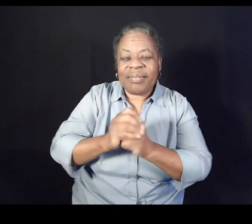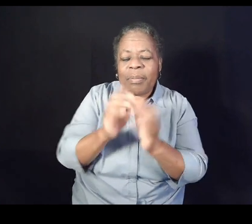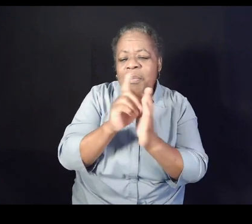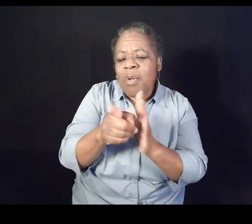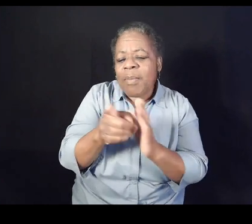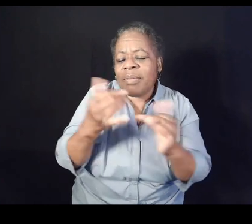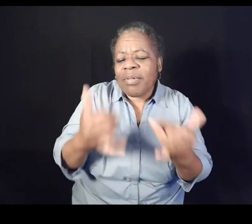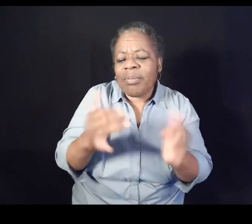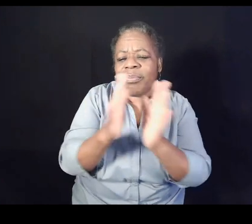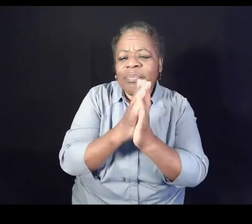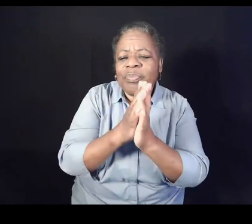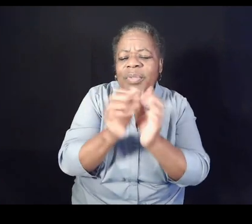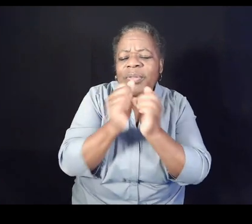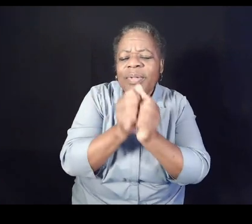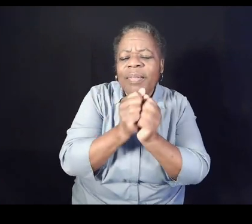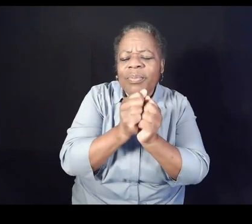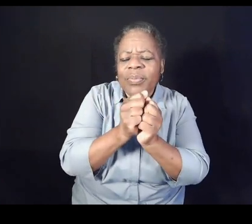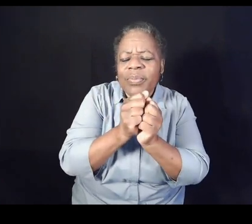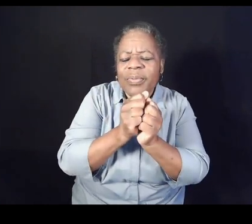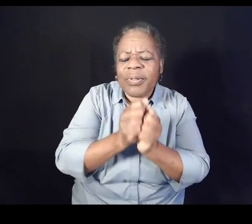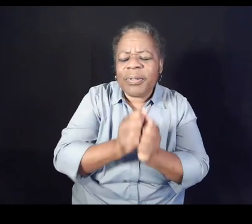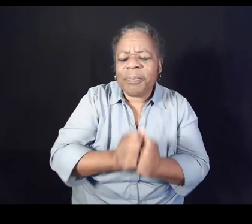pray together.